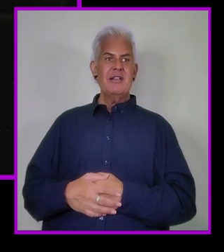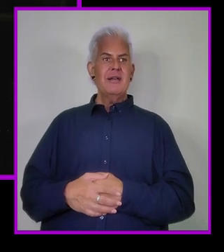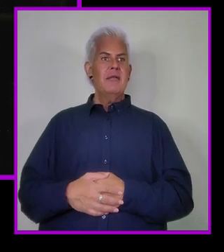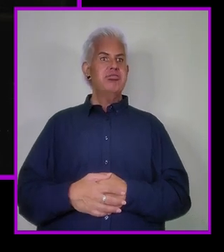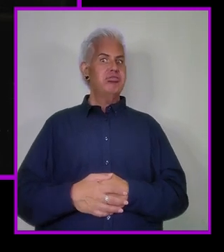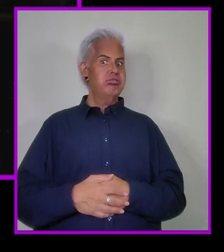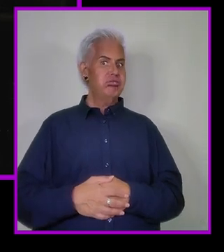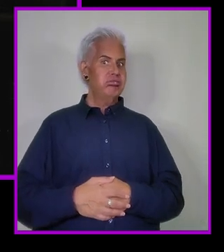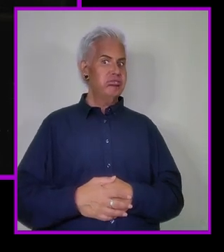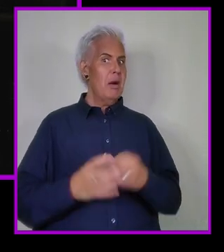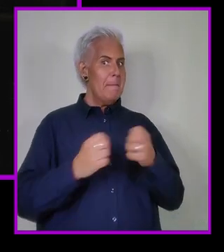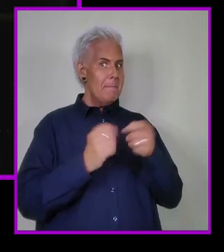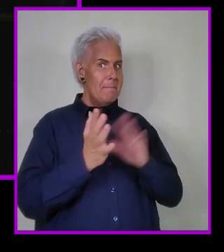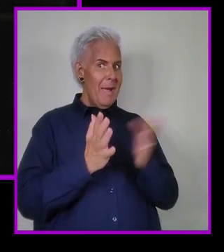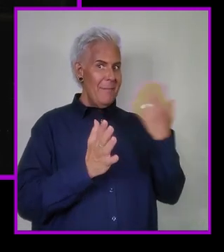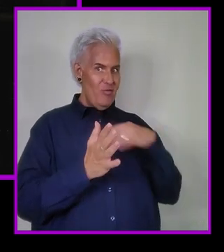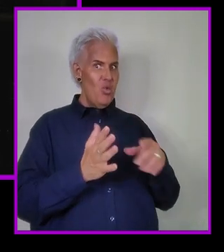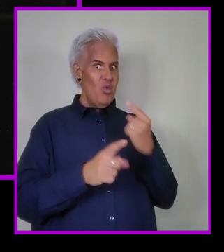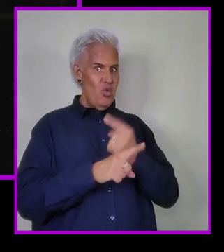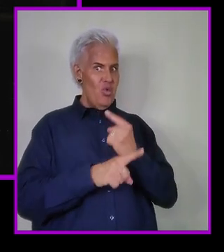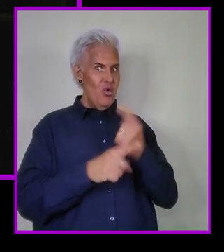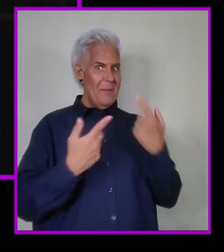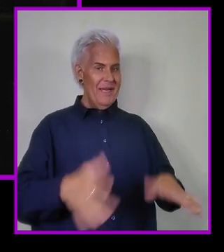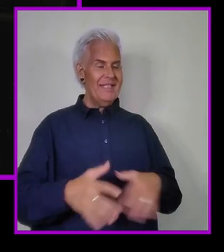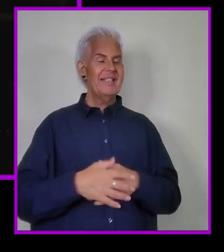Wow, Ben did mention quite a few of them. Yeah.